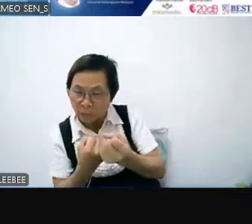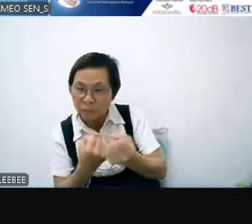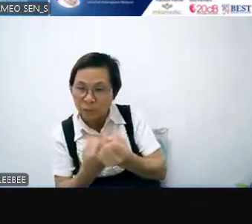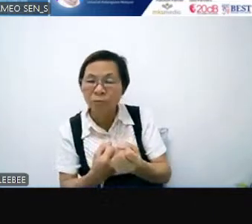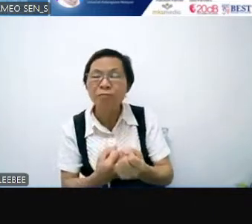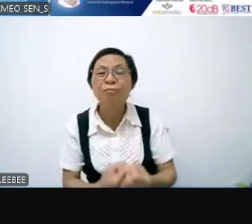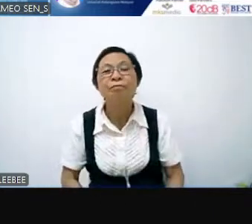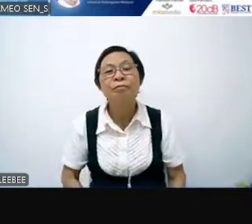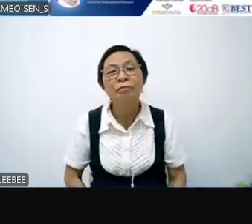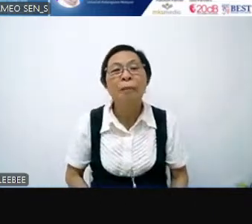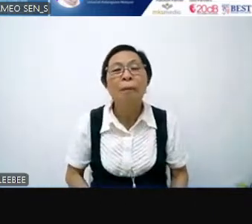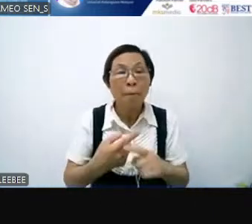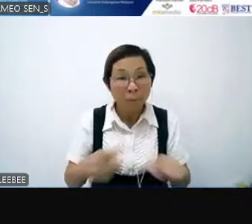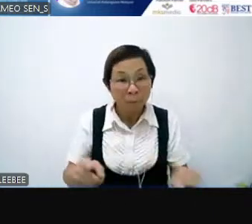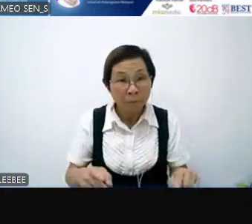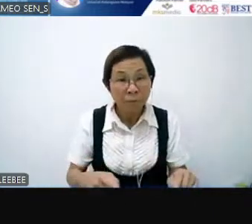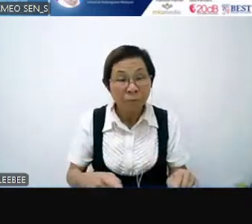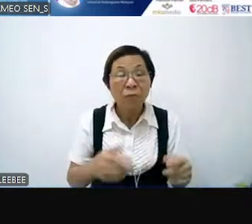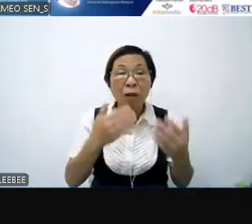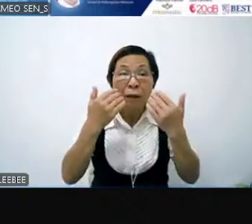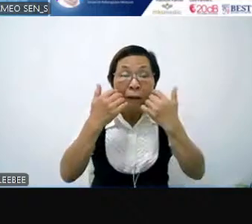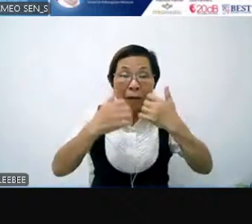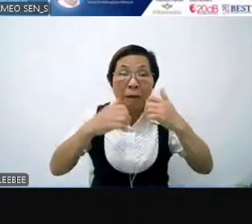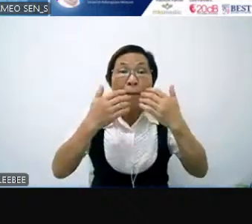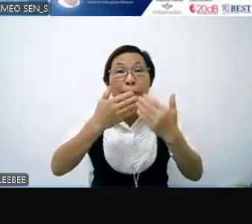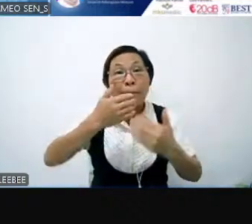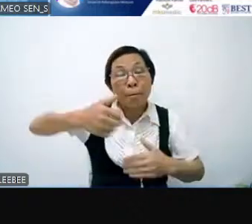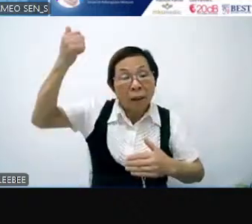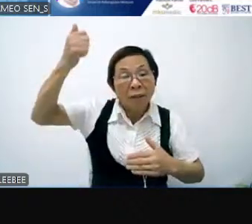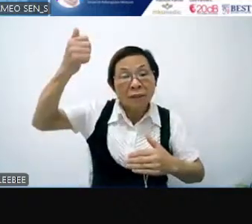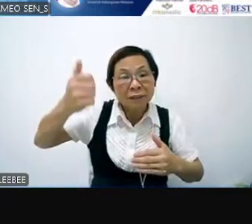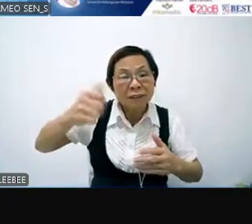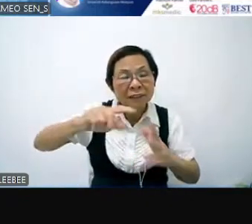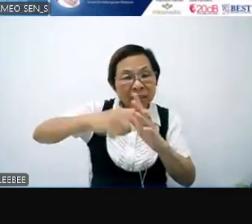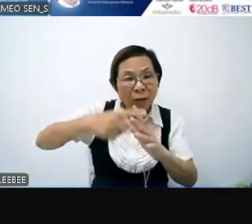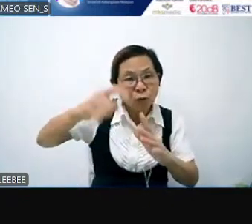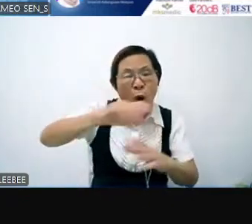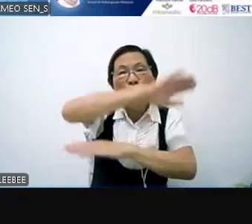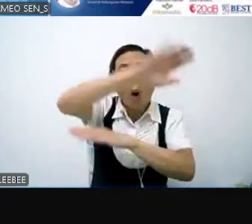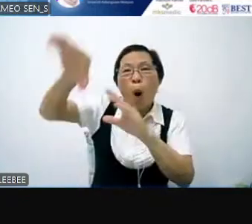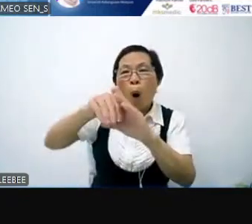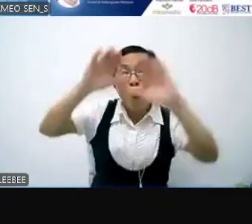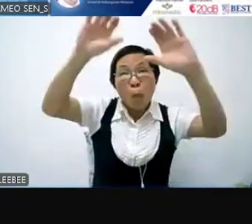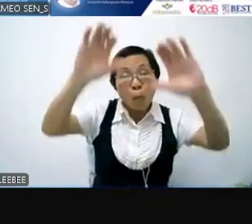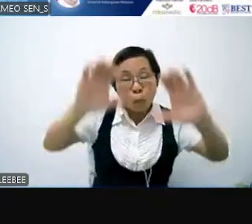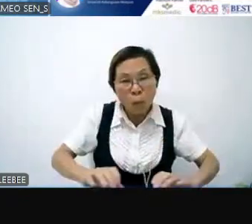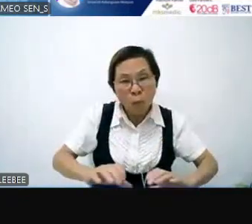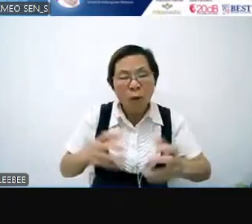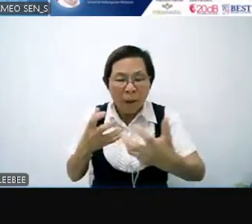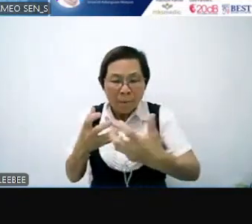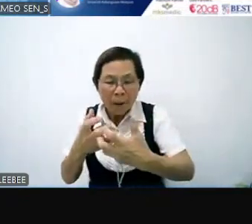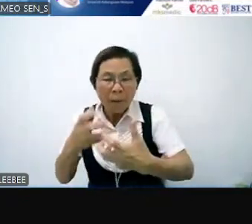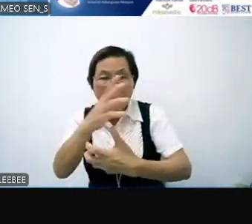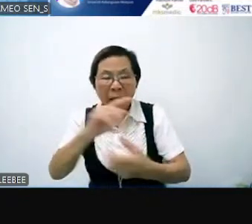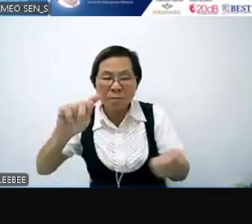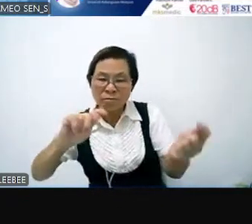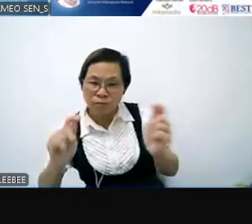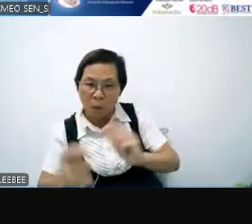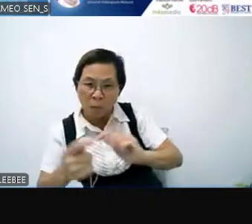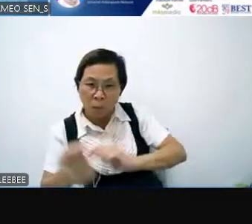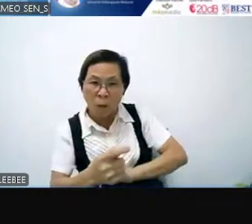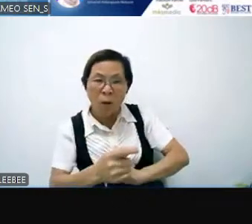thrive. However, effective implementation requires a holistic approach involving adaptations and modifications